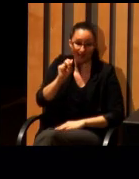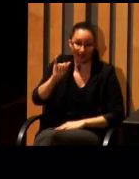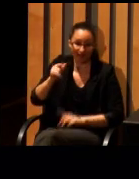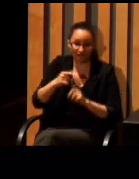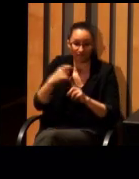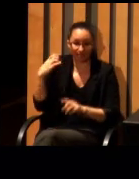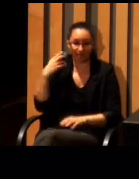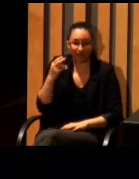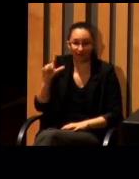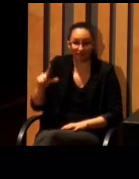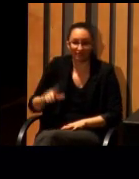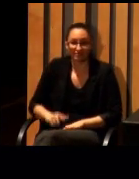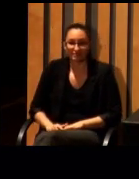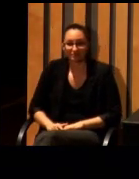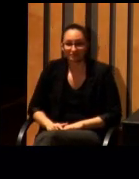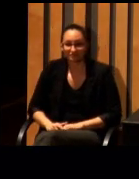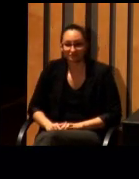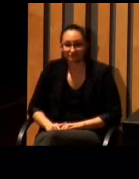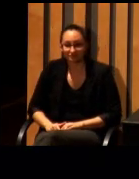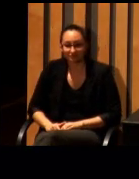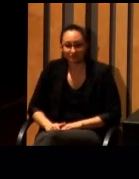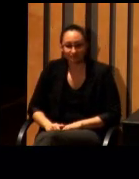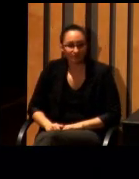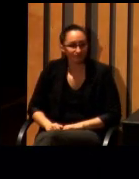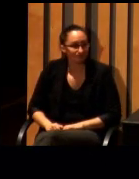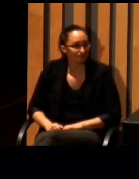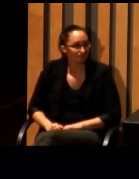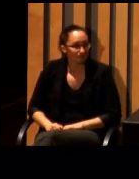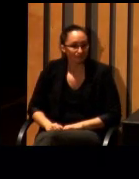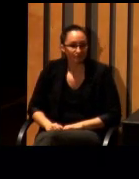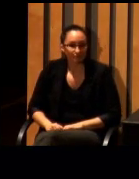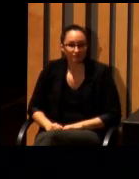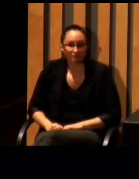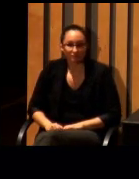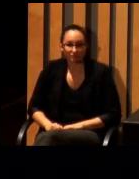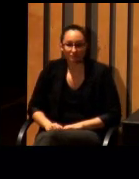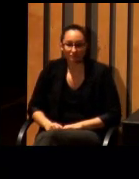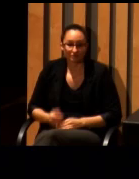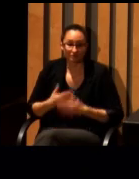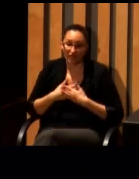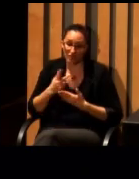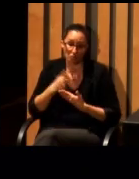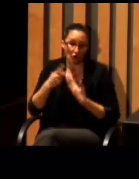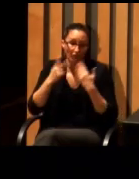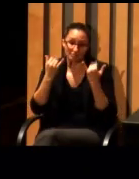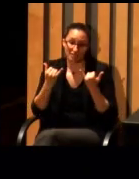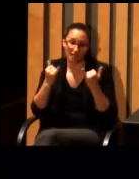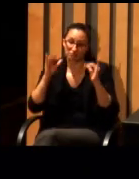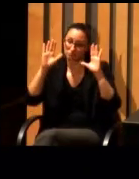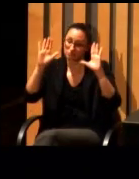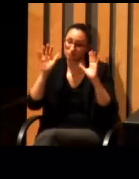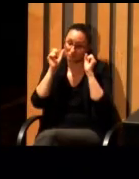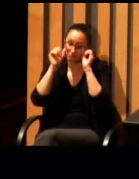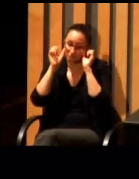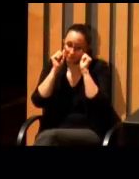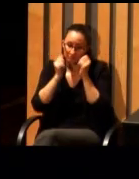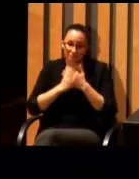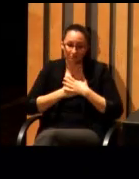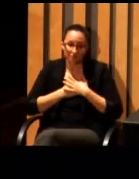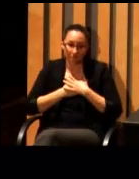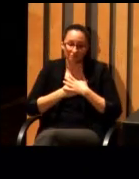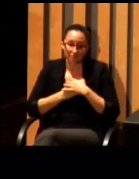So we'll take one last comment. Yes, thank you. The program today has been absolutely marvelous, and I think of